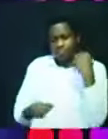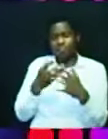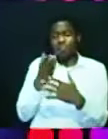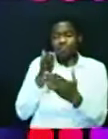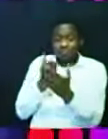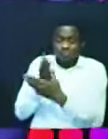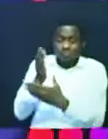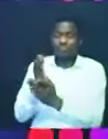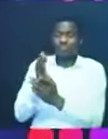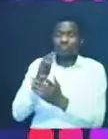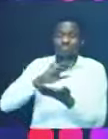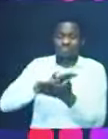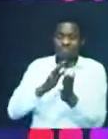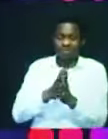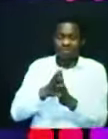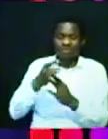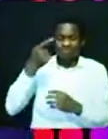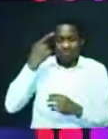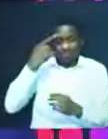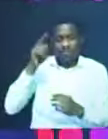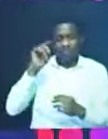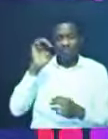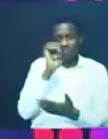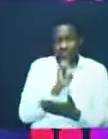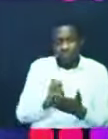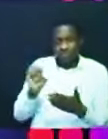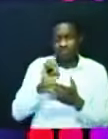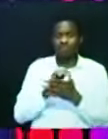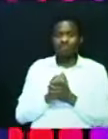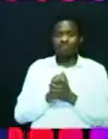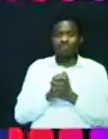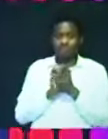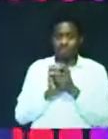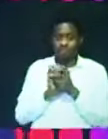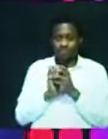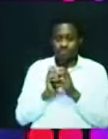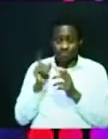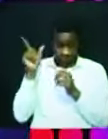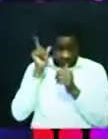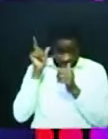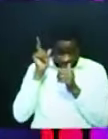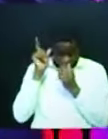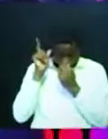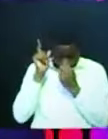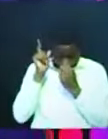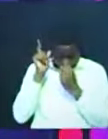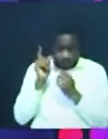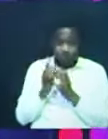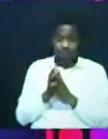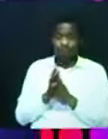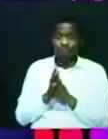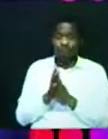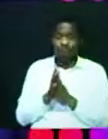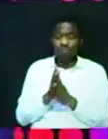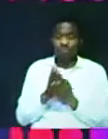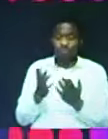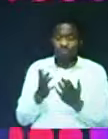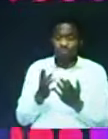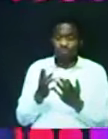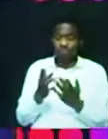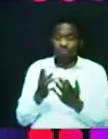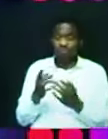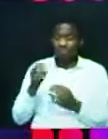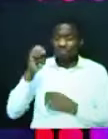no wapiti wajapade nyina adi ama afoforo. Now listen to this one. Now he who